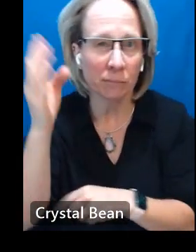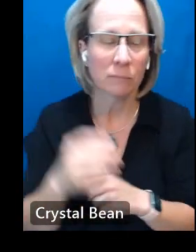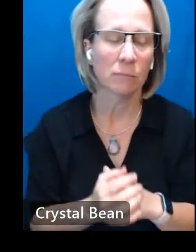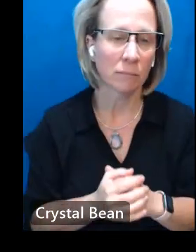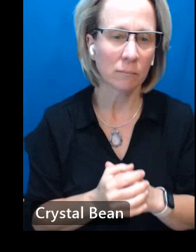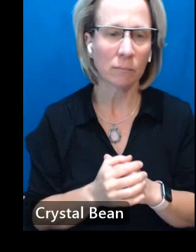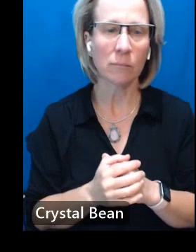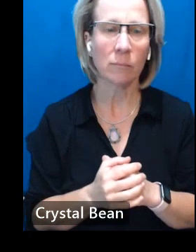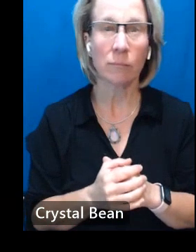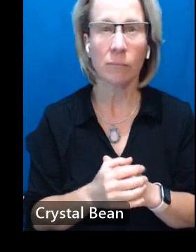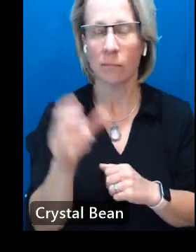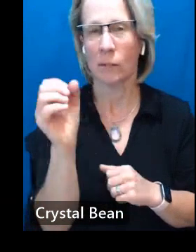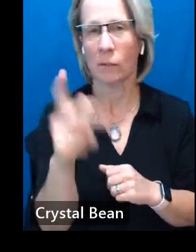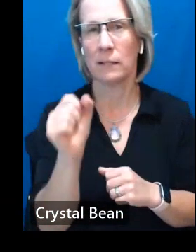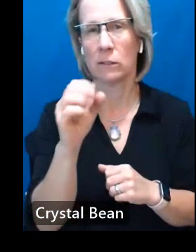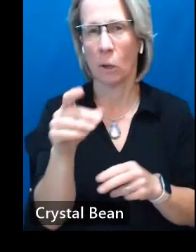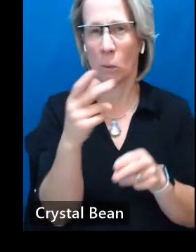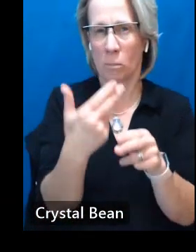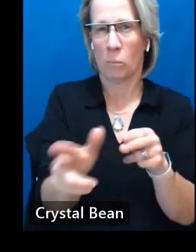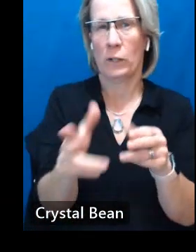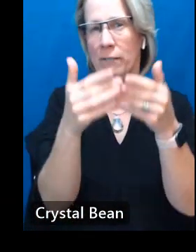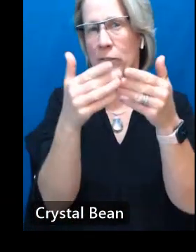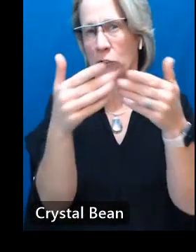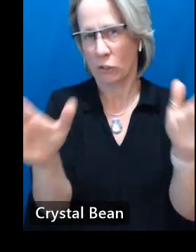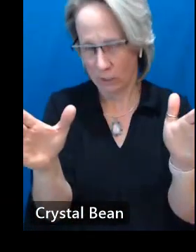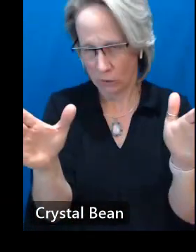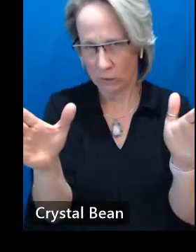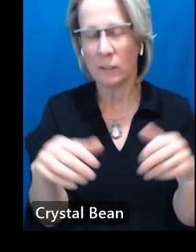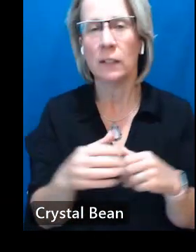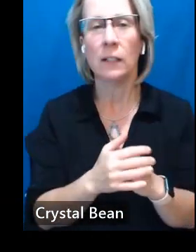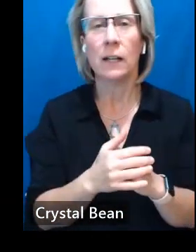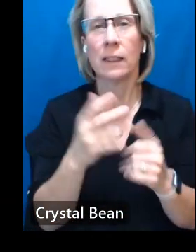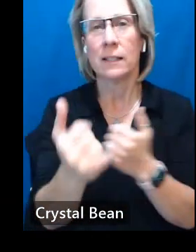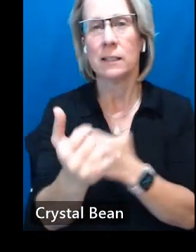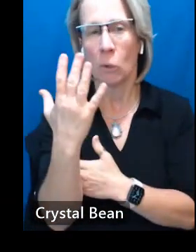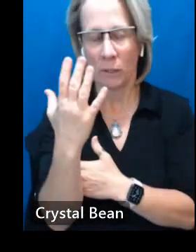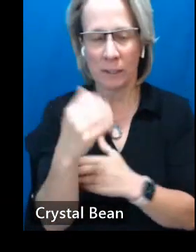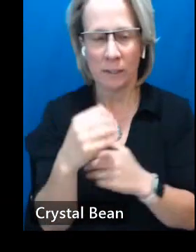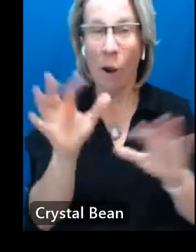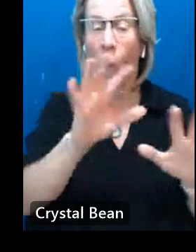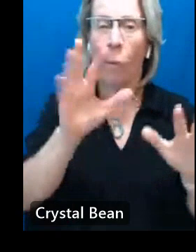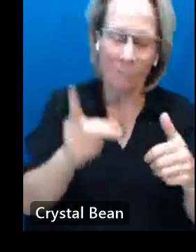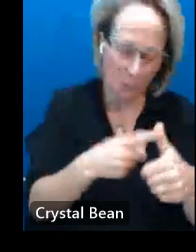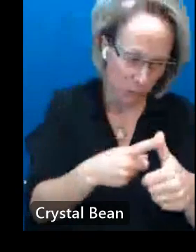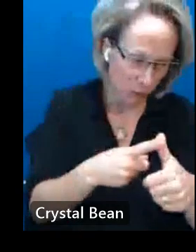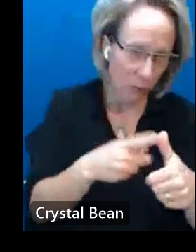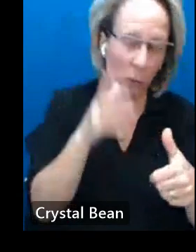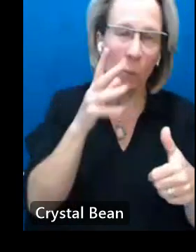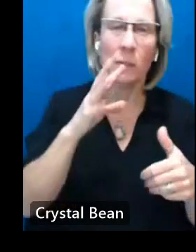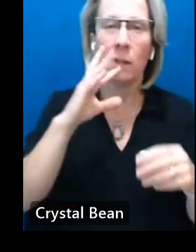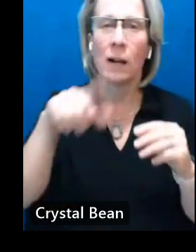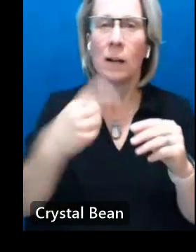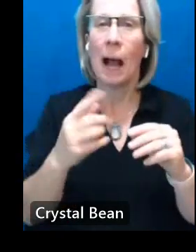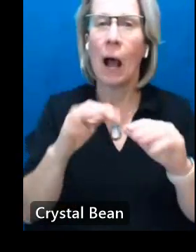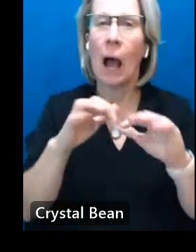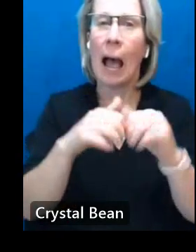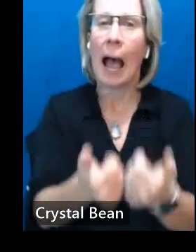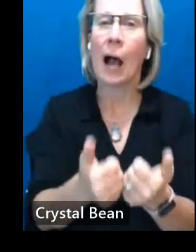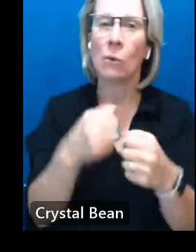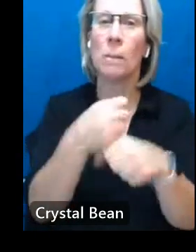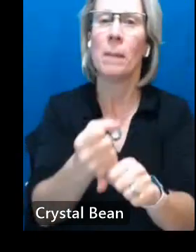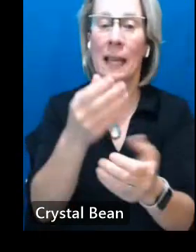So just a brief overview of what we'll be talking about this morning. Well, first, we'll be talking about how to create budget journals in